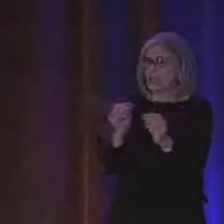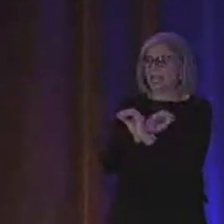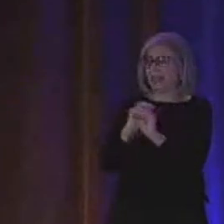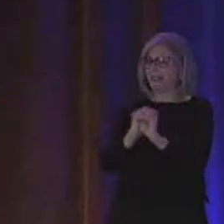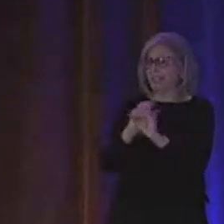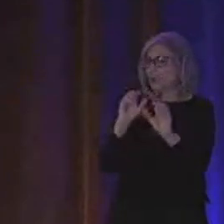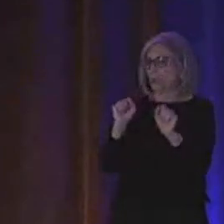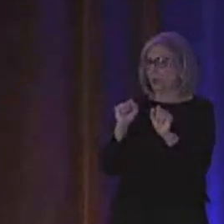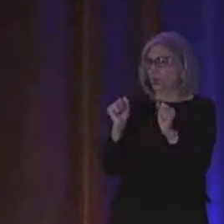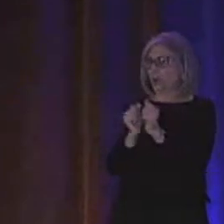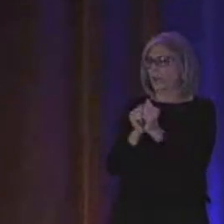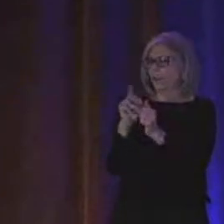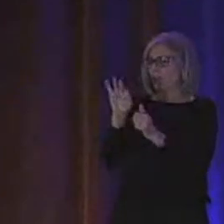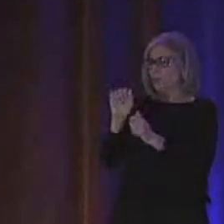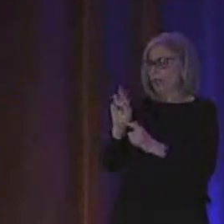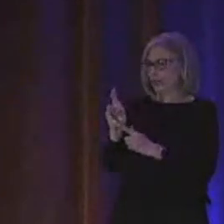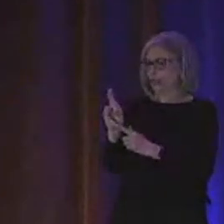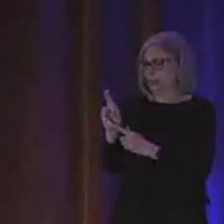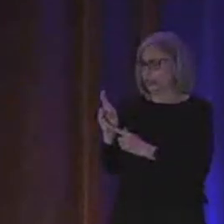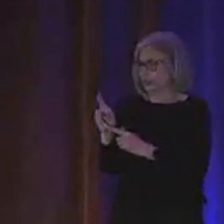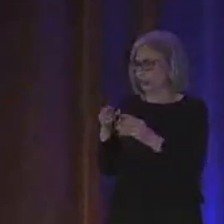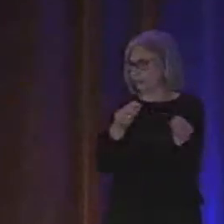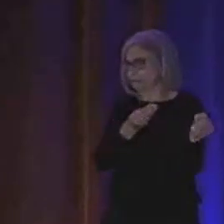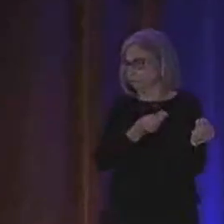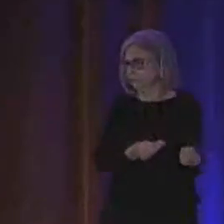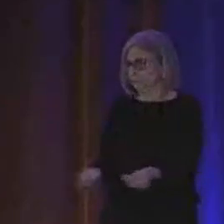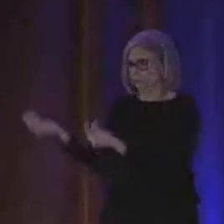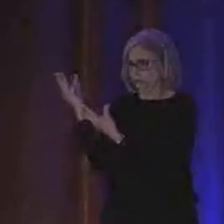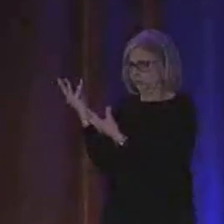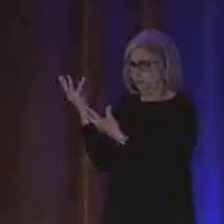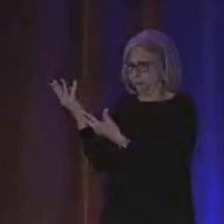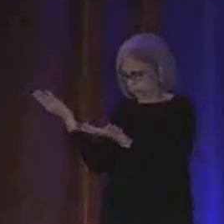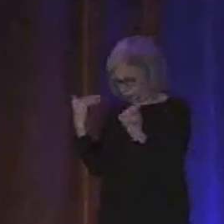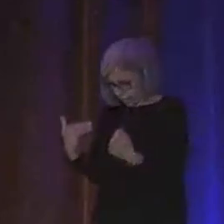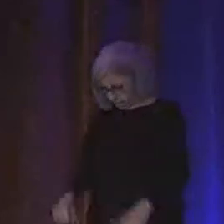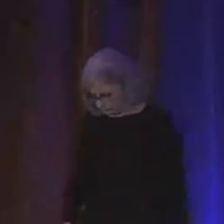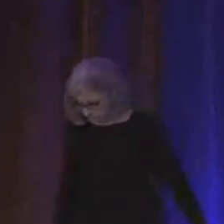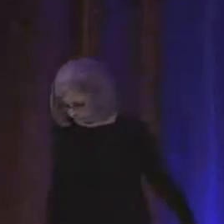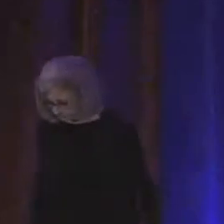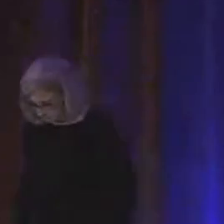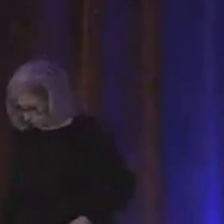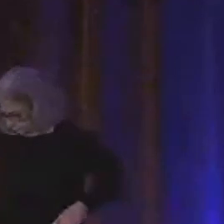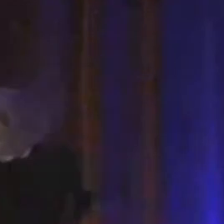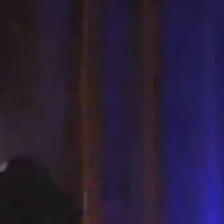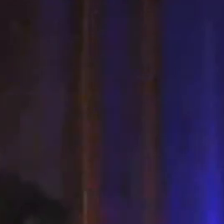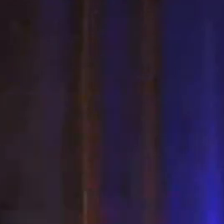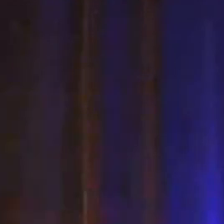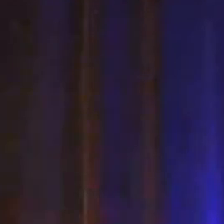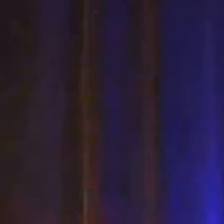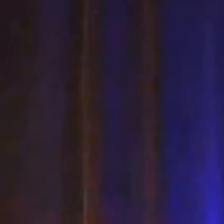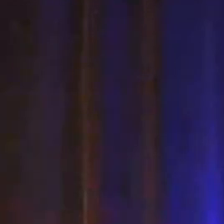re-renders. So you don't have anything re-rendering and spinning away. But once you have this